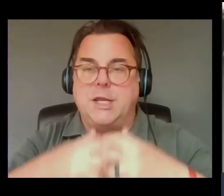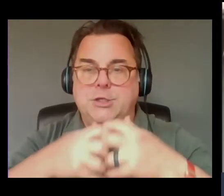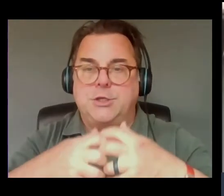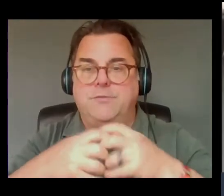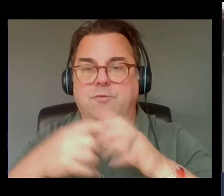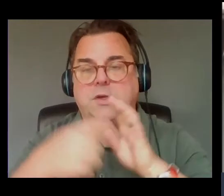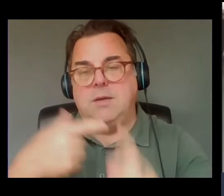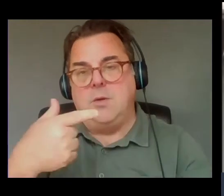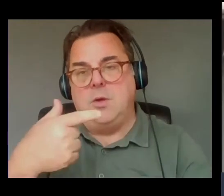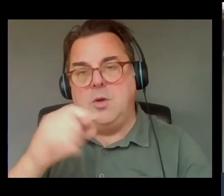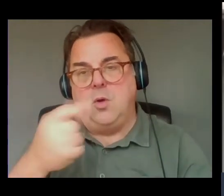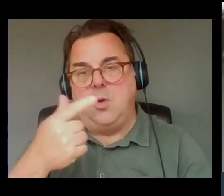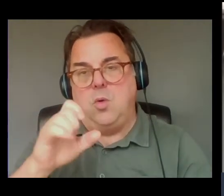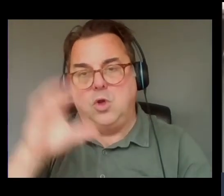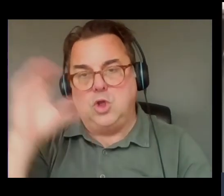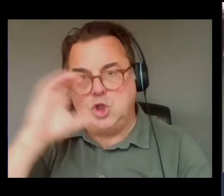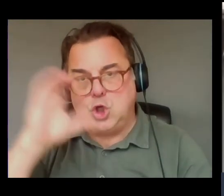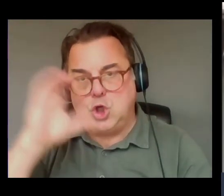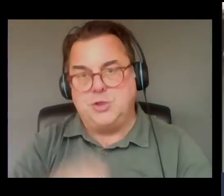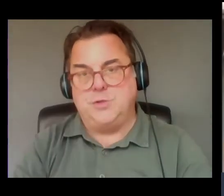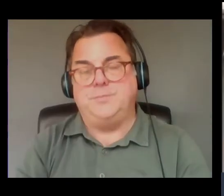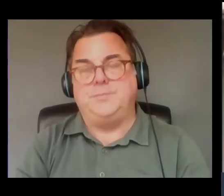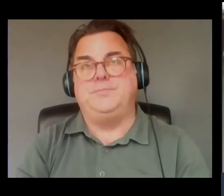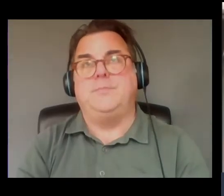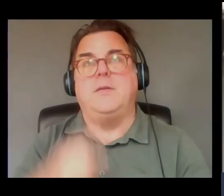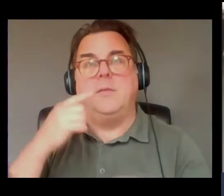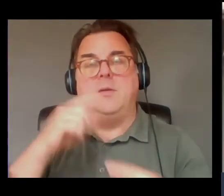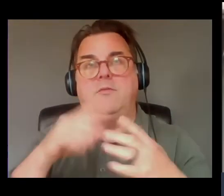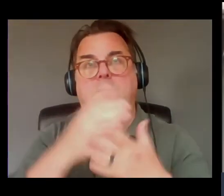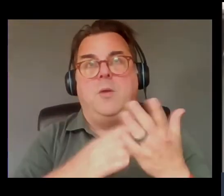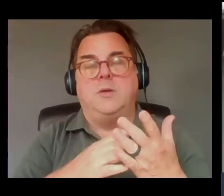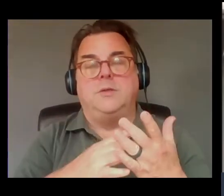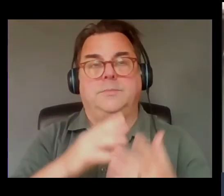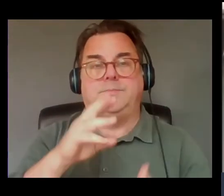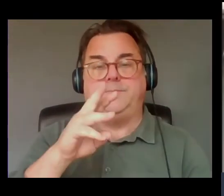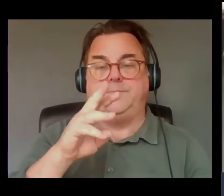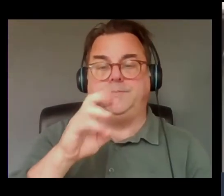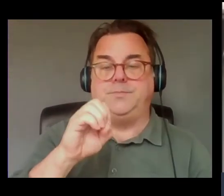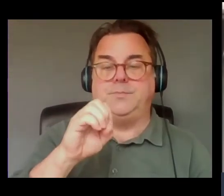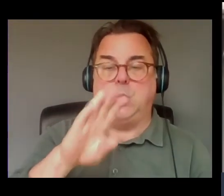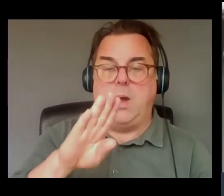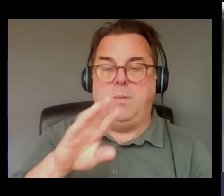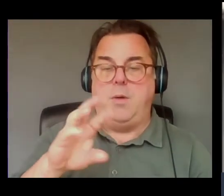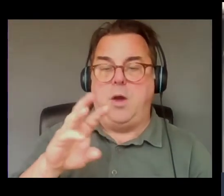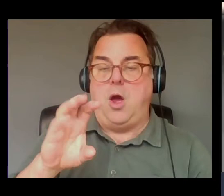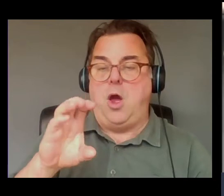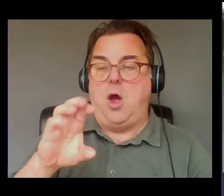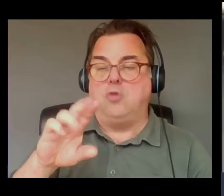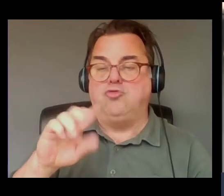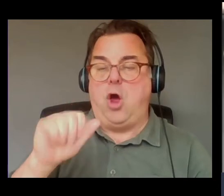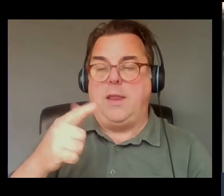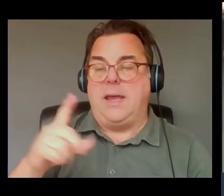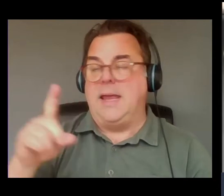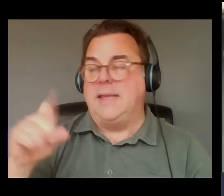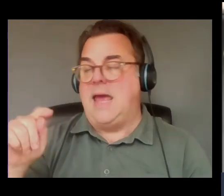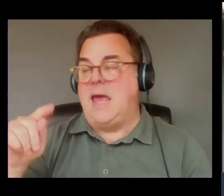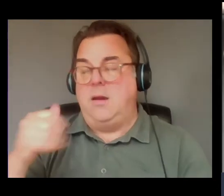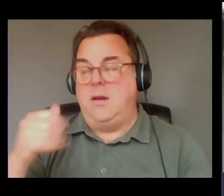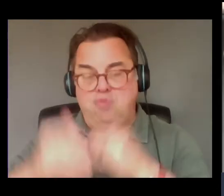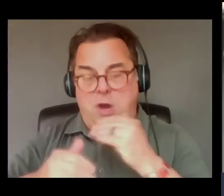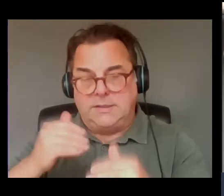something. Think about the different pieces. There's web crawling, right? You have to crawl the pages. There's data processing. You have to